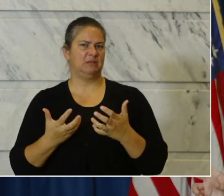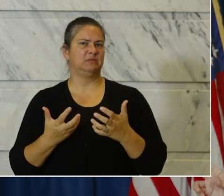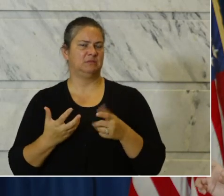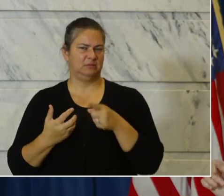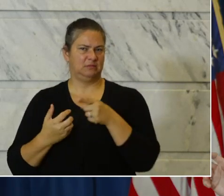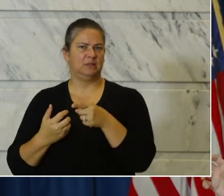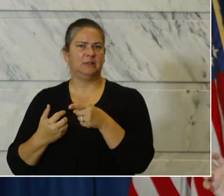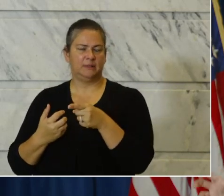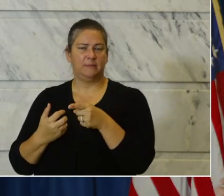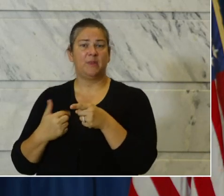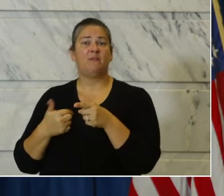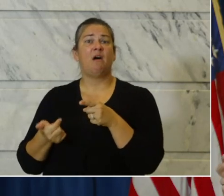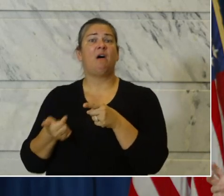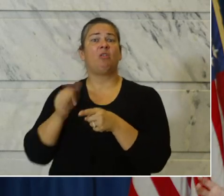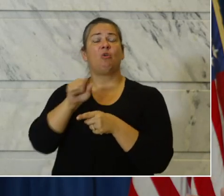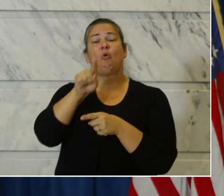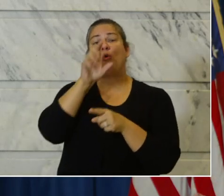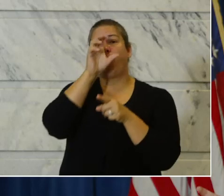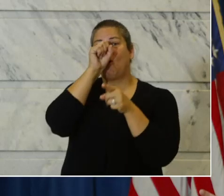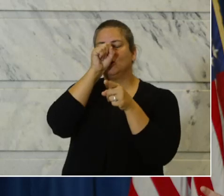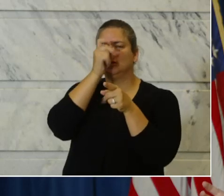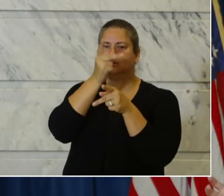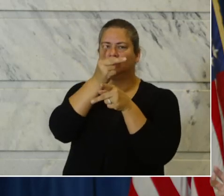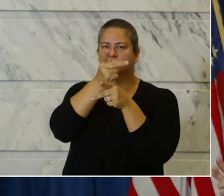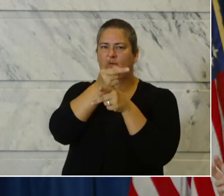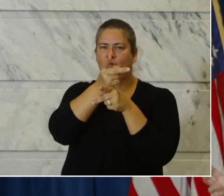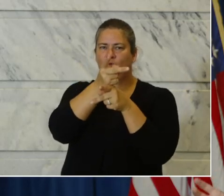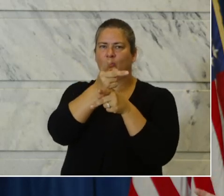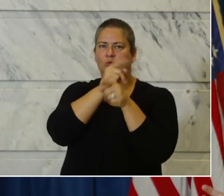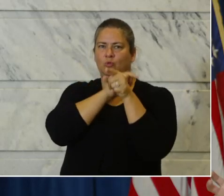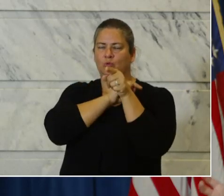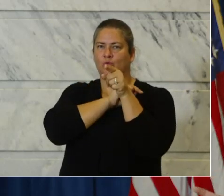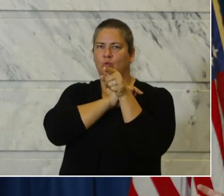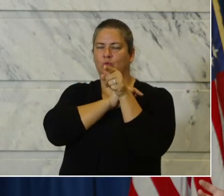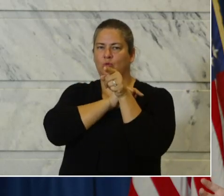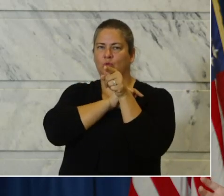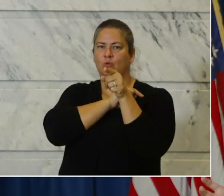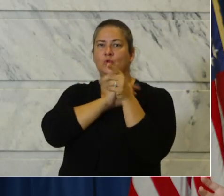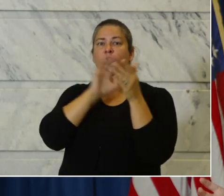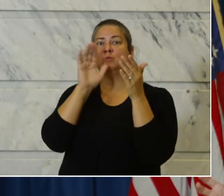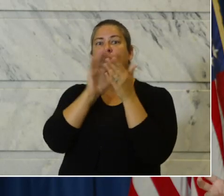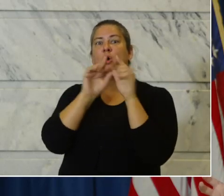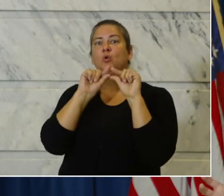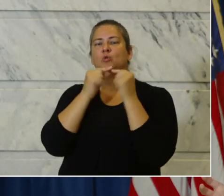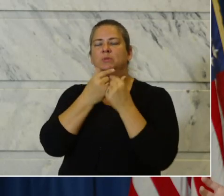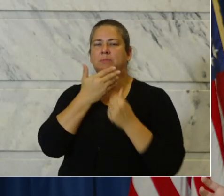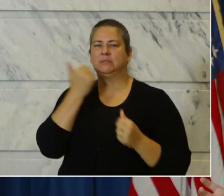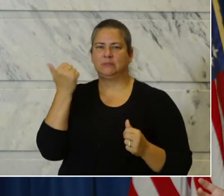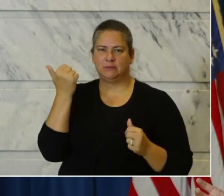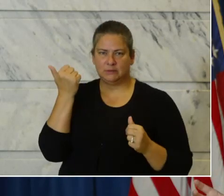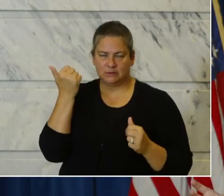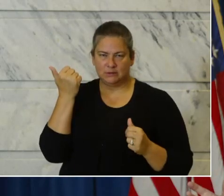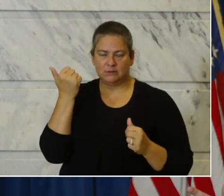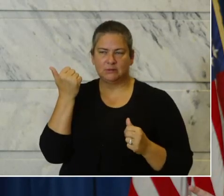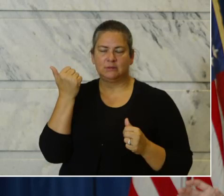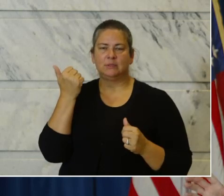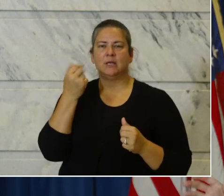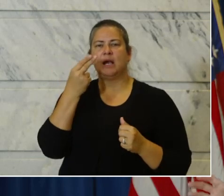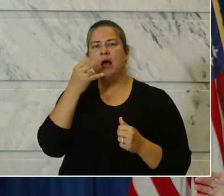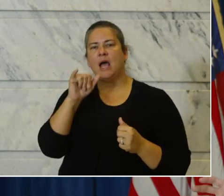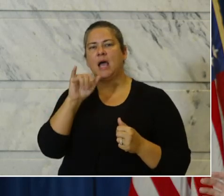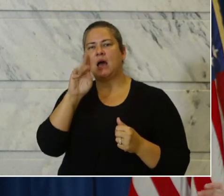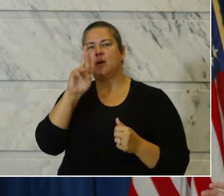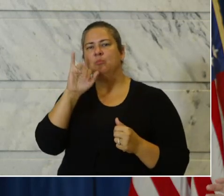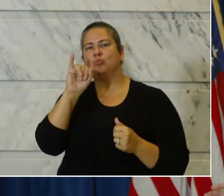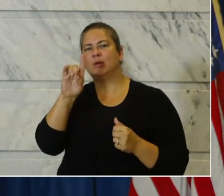activities. We have others in the orange that need to be careful. And small groups would be best, a hybrid model